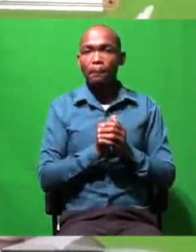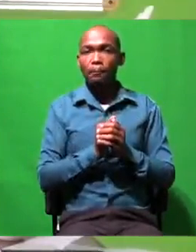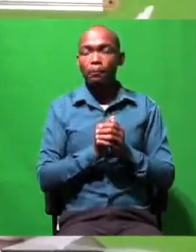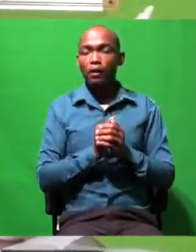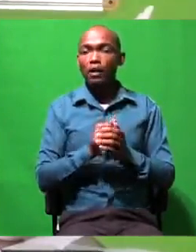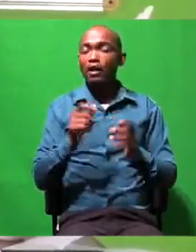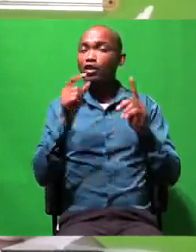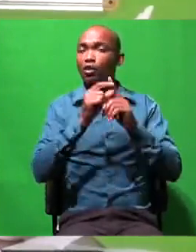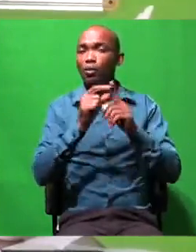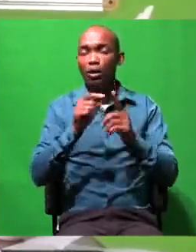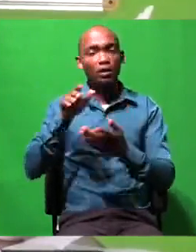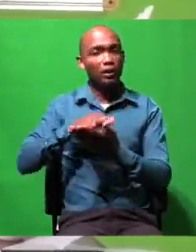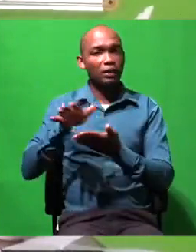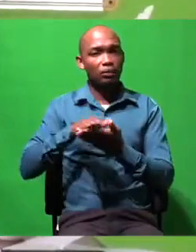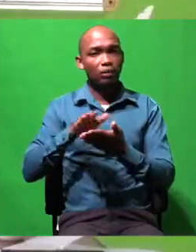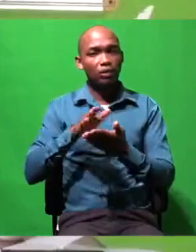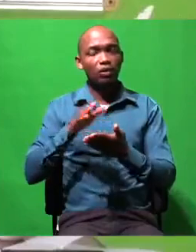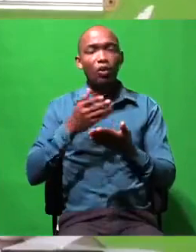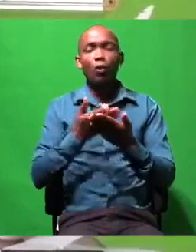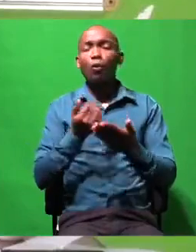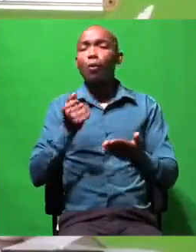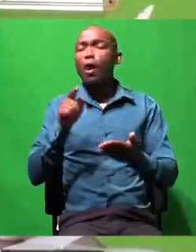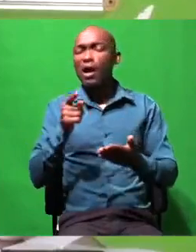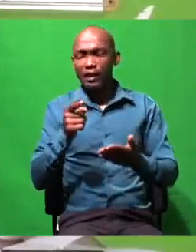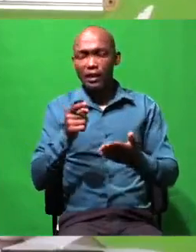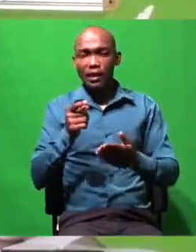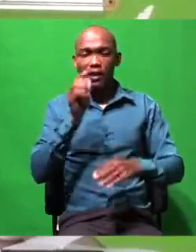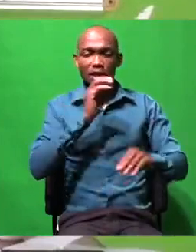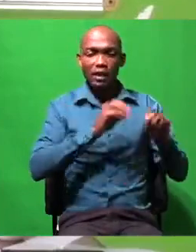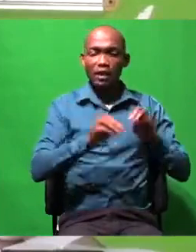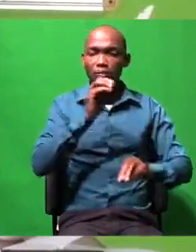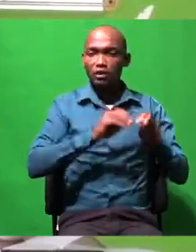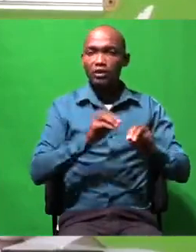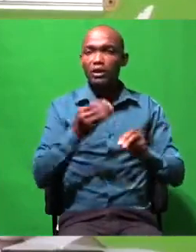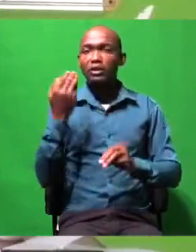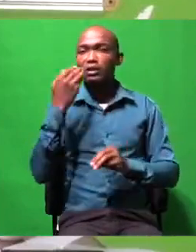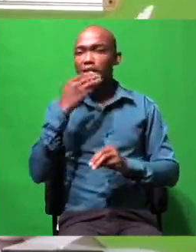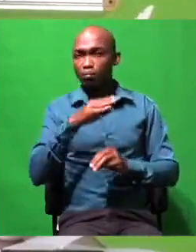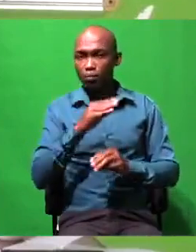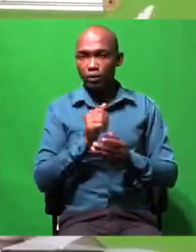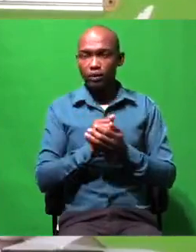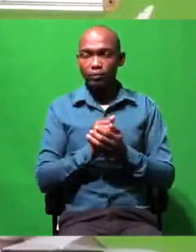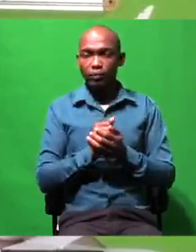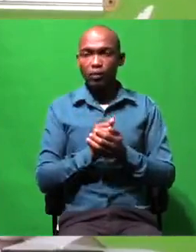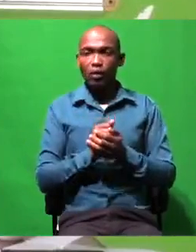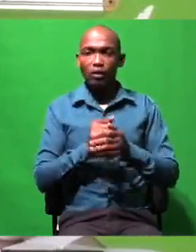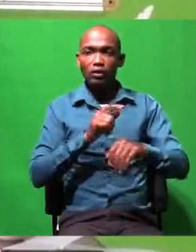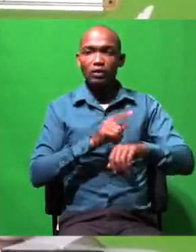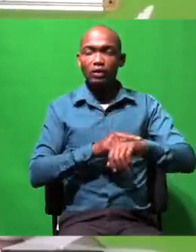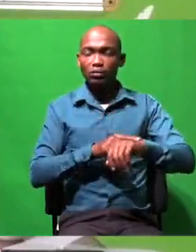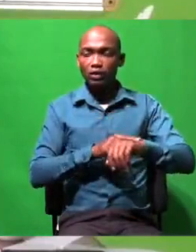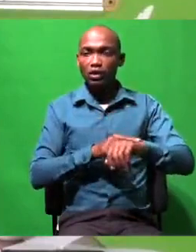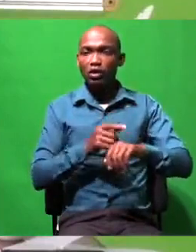words, explain why chemistry is important, or why chemistry